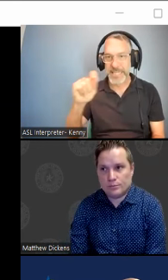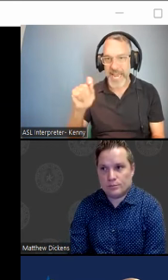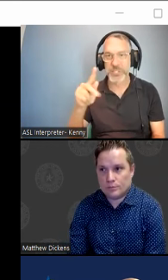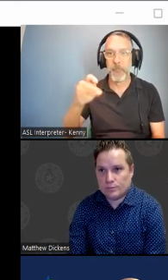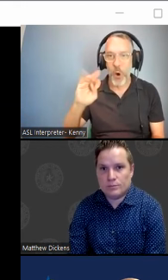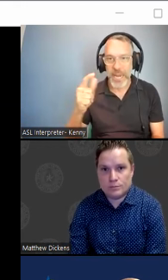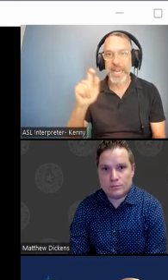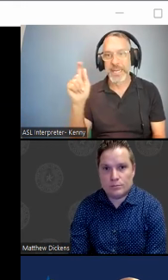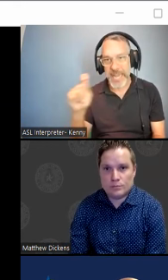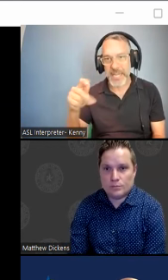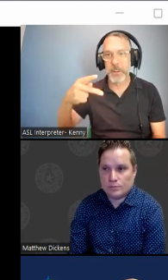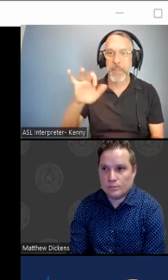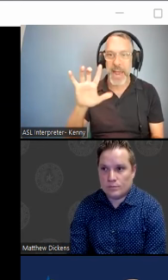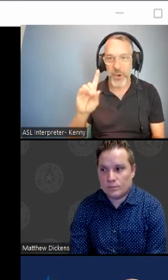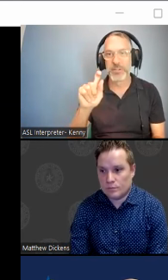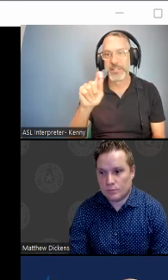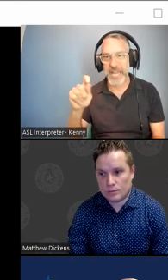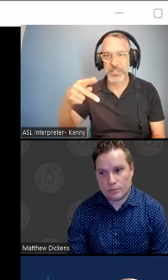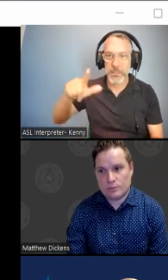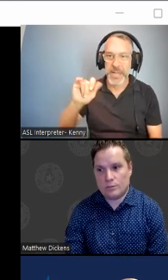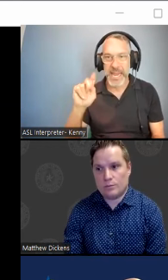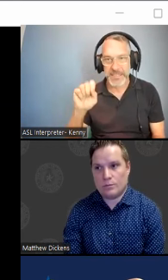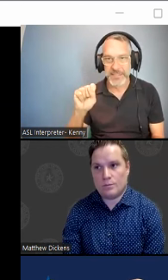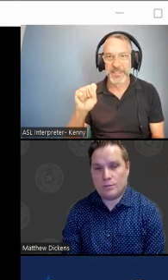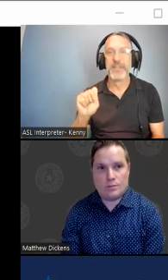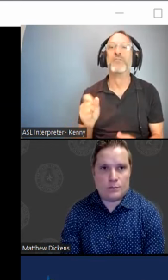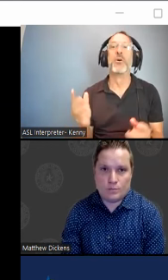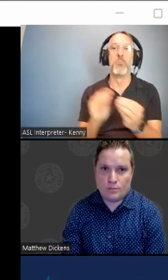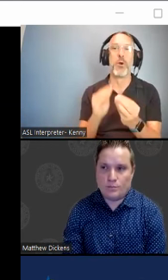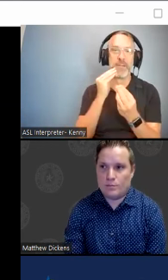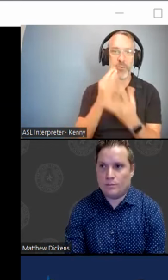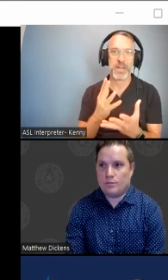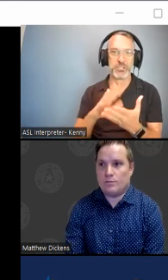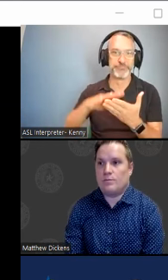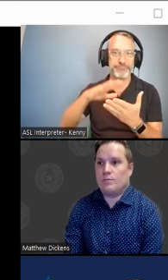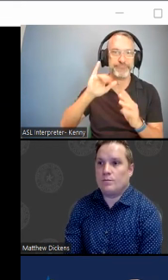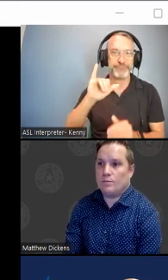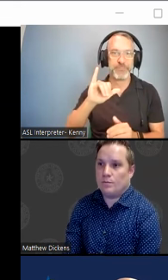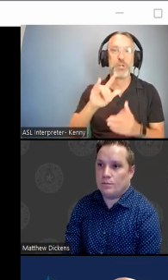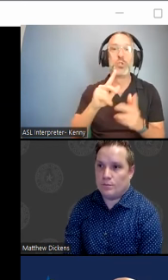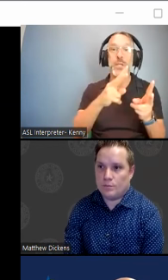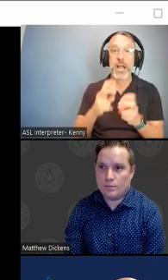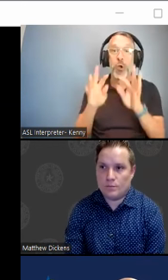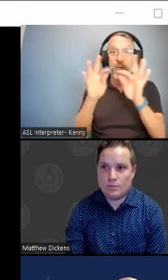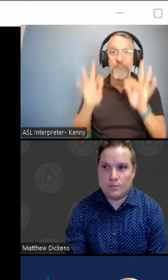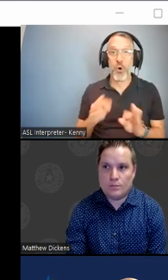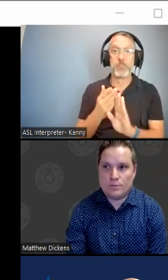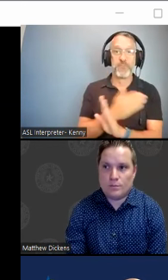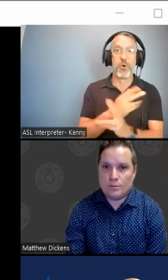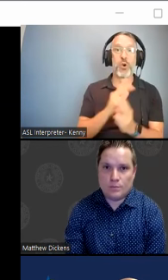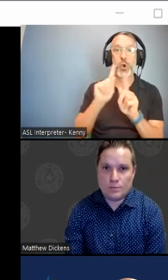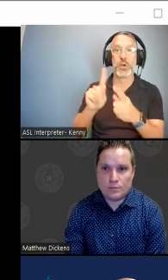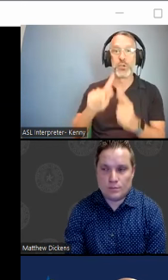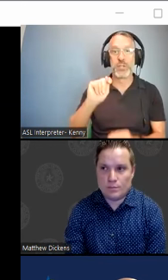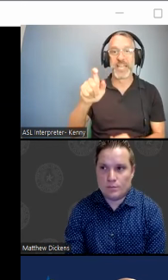www.txdmv.gov/motorists/disabled-parking-placards-plates to get additional information, or to download the forms prior to visiting the county